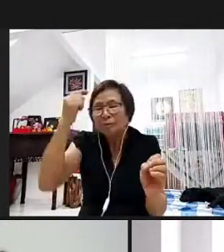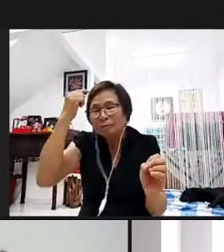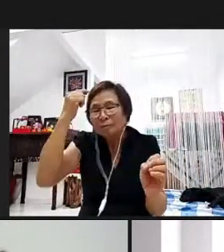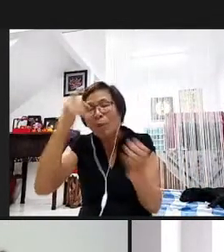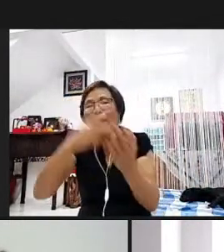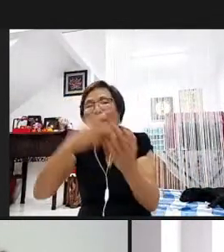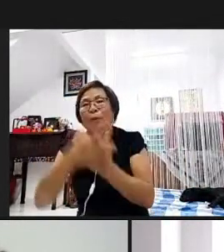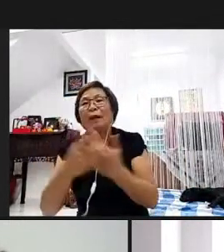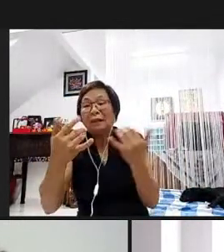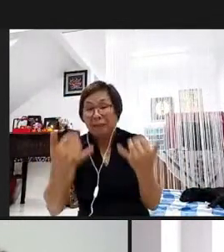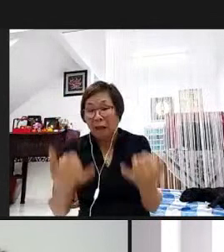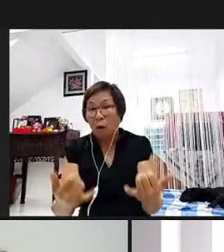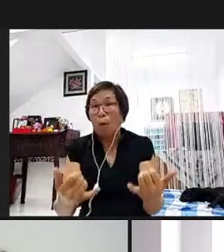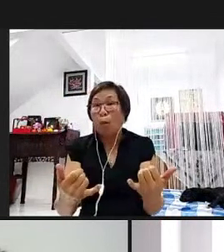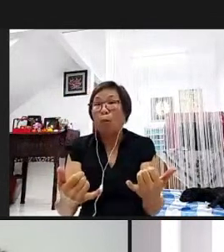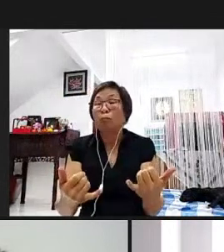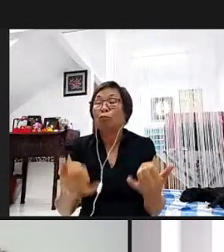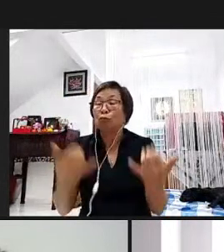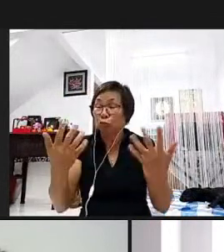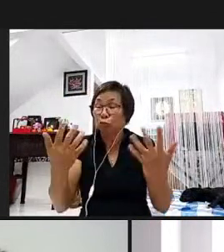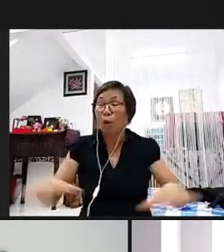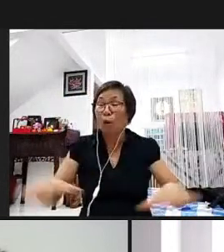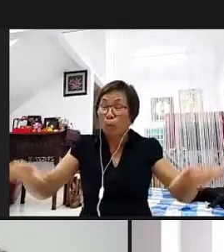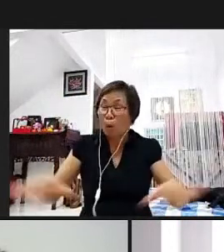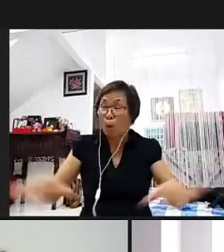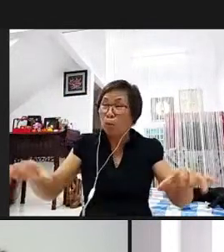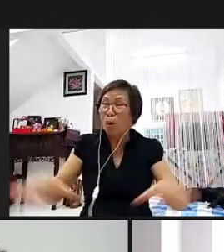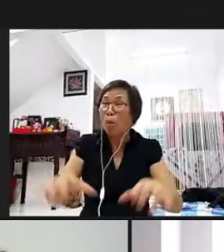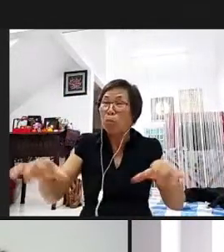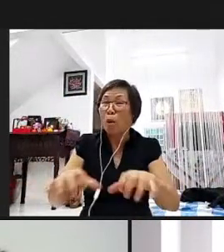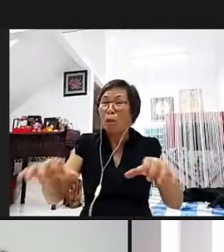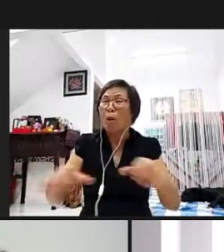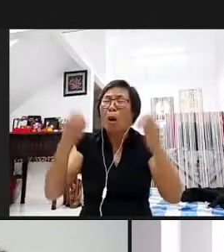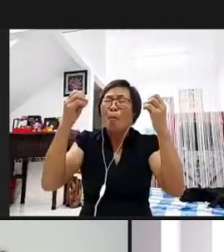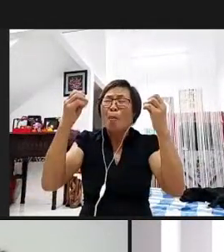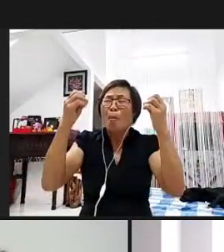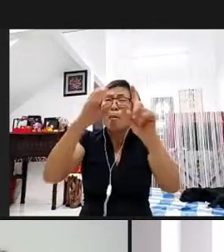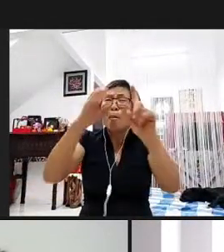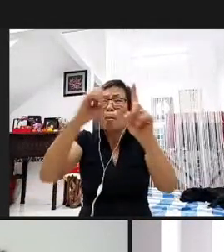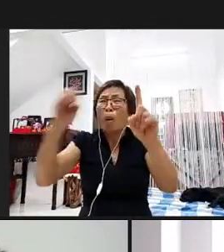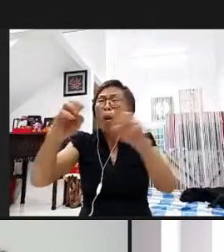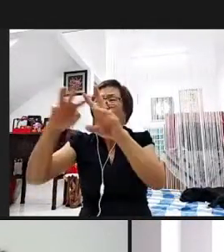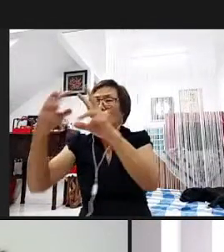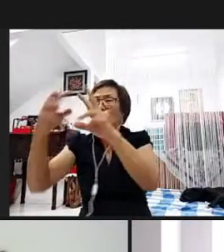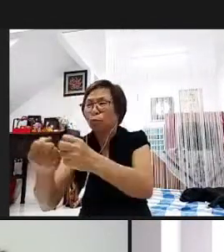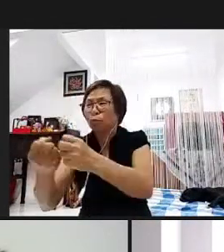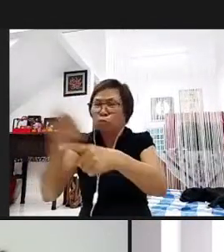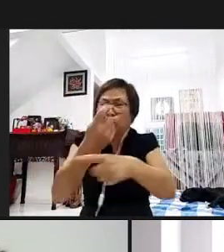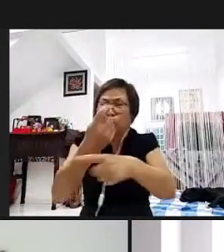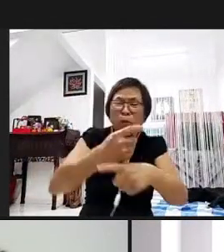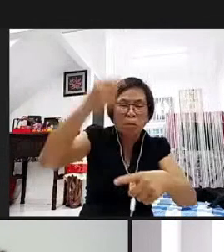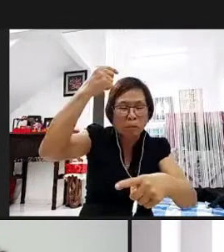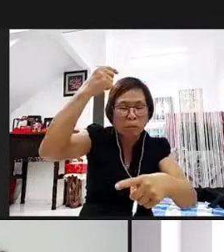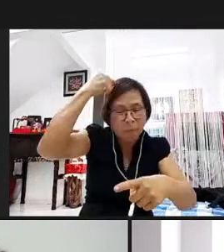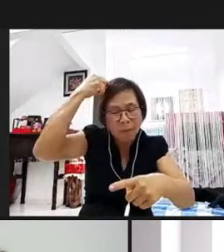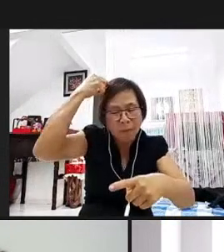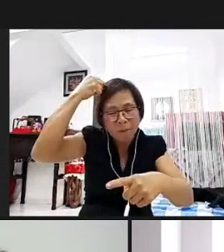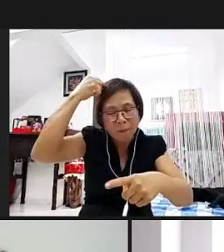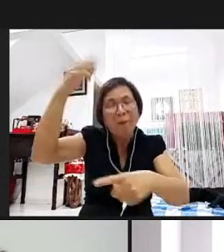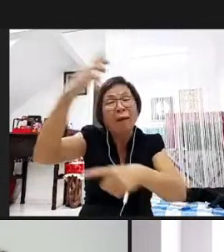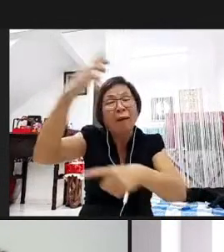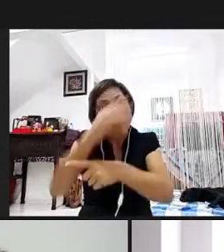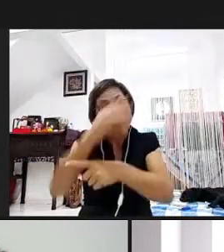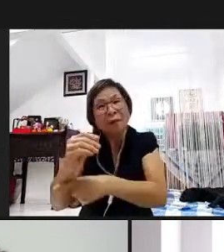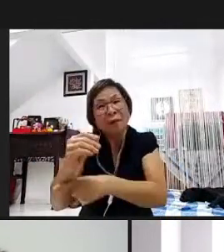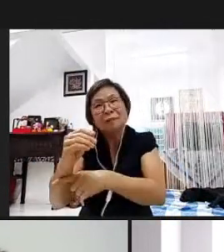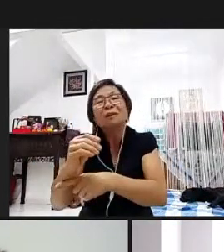to date, he has conducted hundreds of workshops related to mindfulness. Besides being an avid